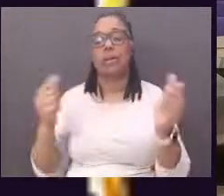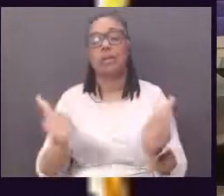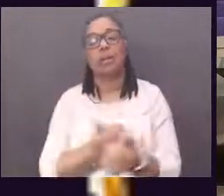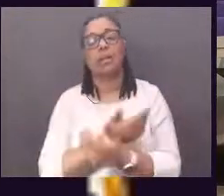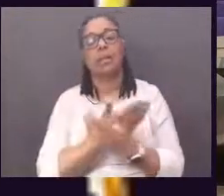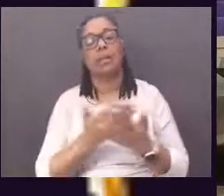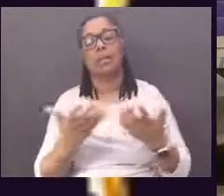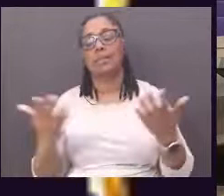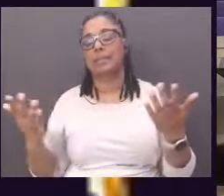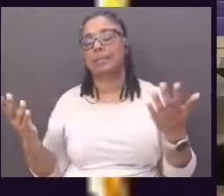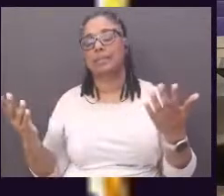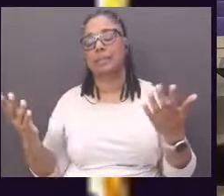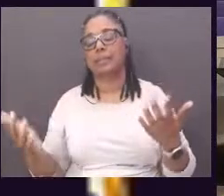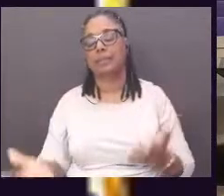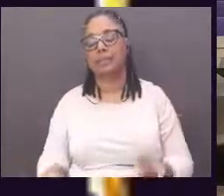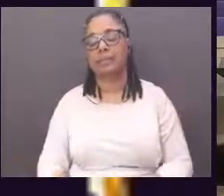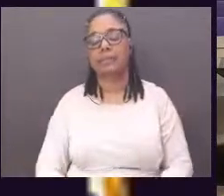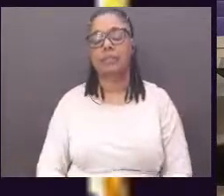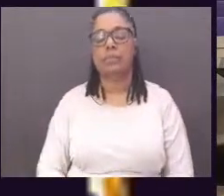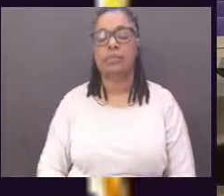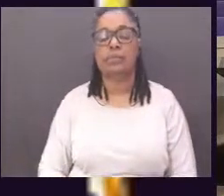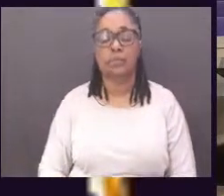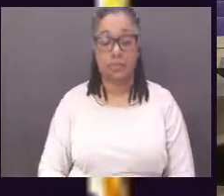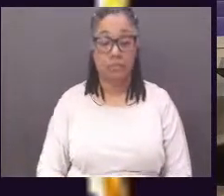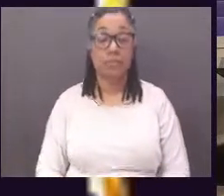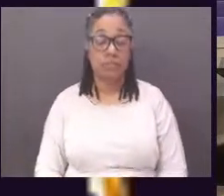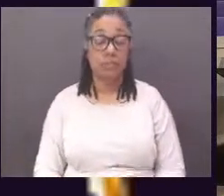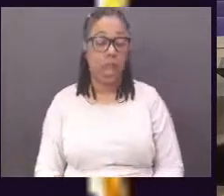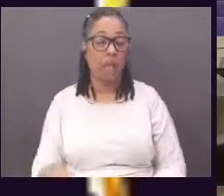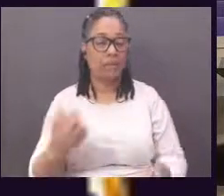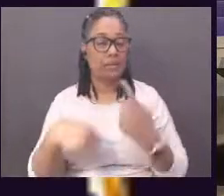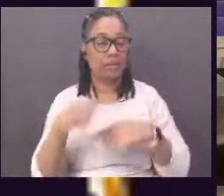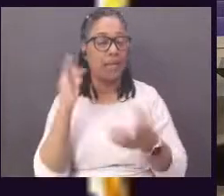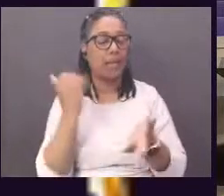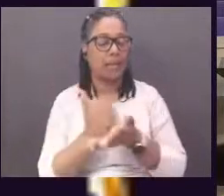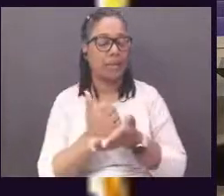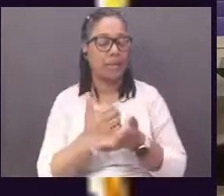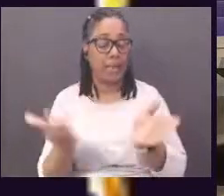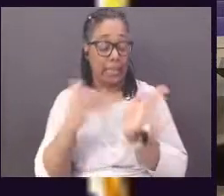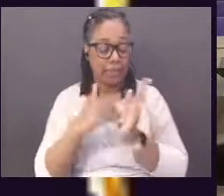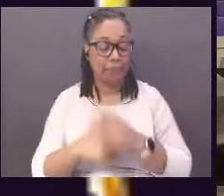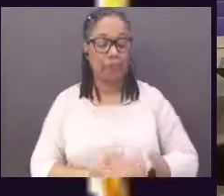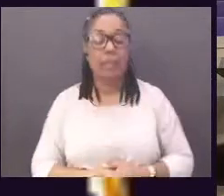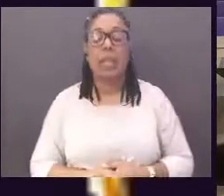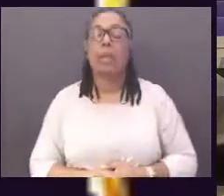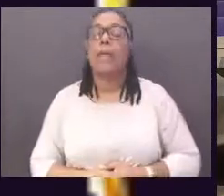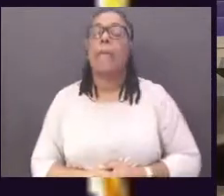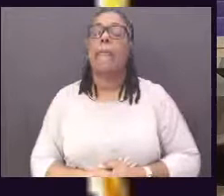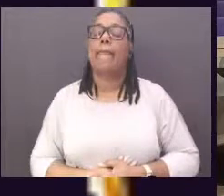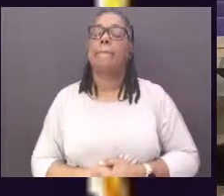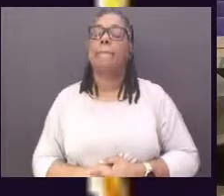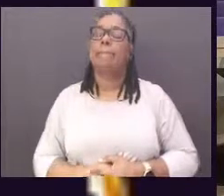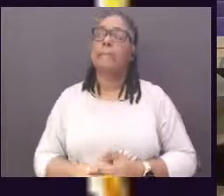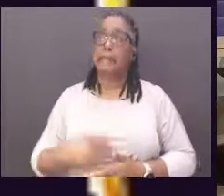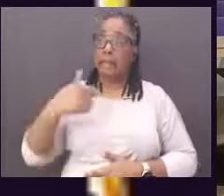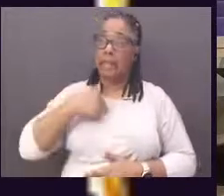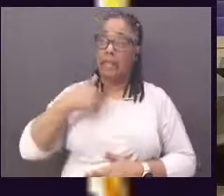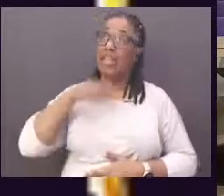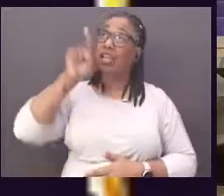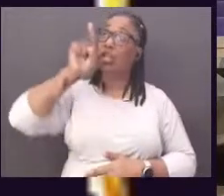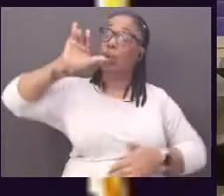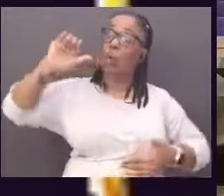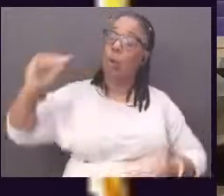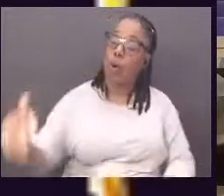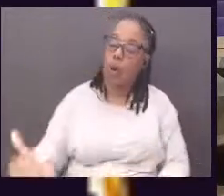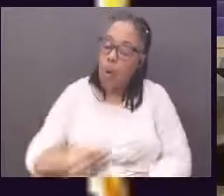anything. I'm going to say it again. Hold me in your arms. You